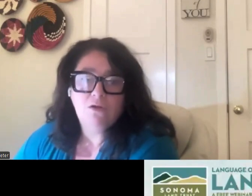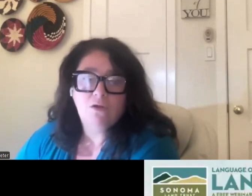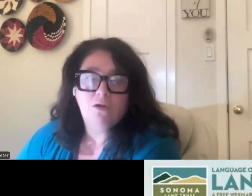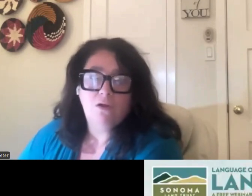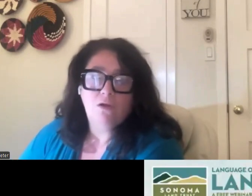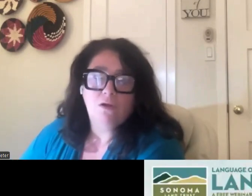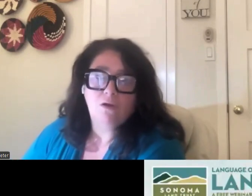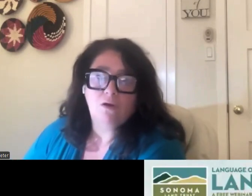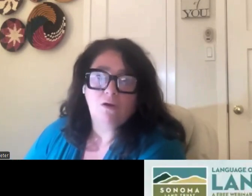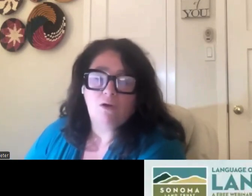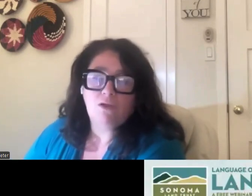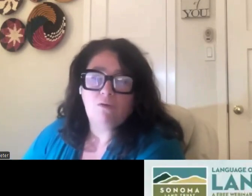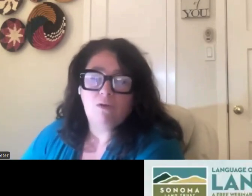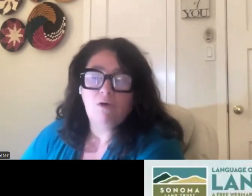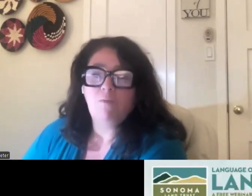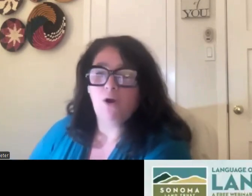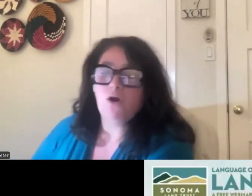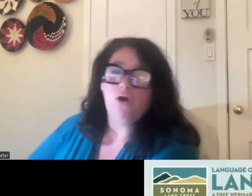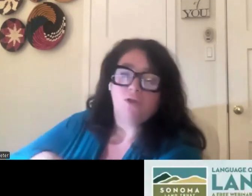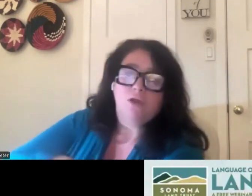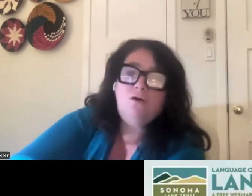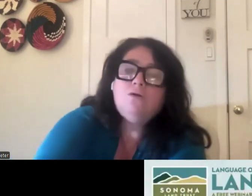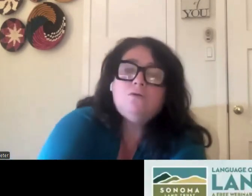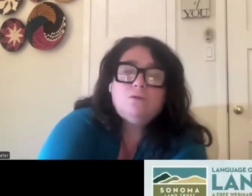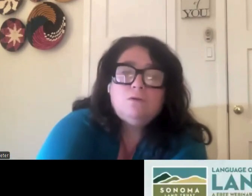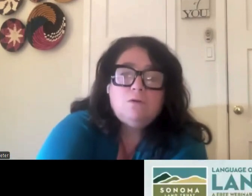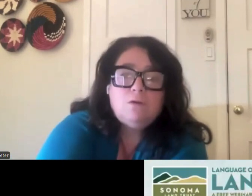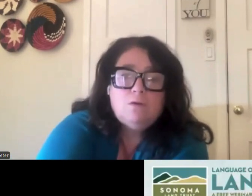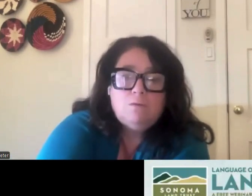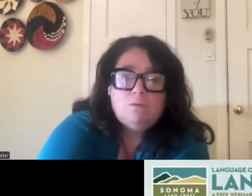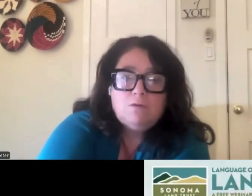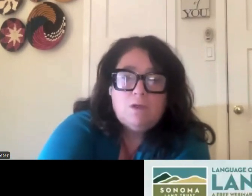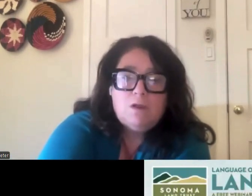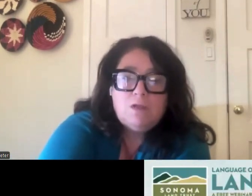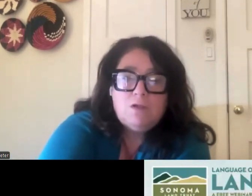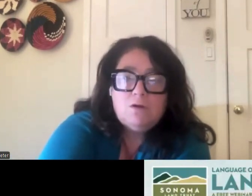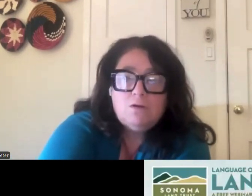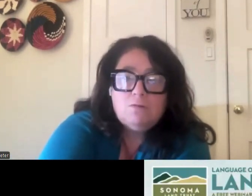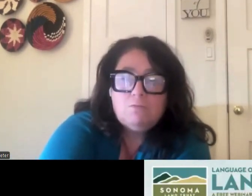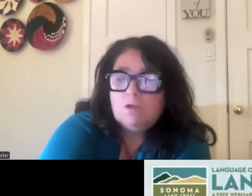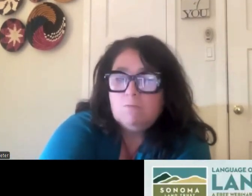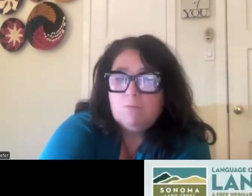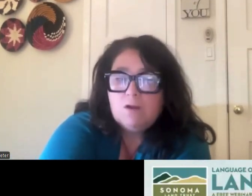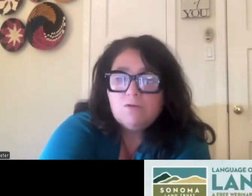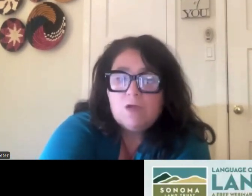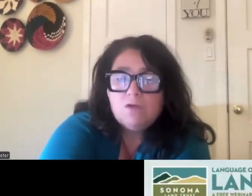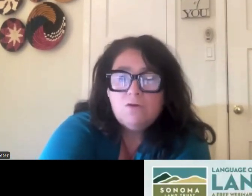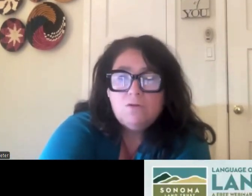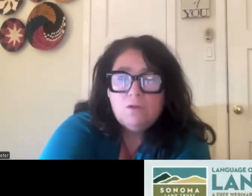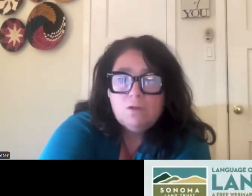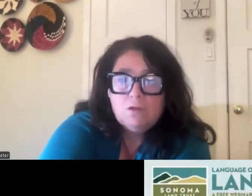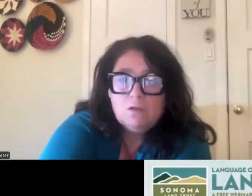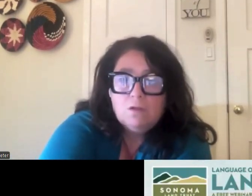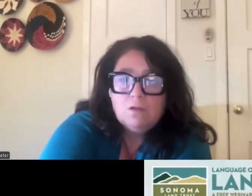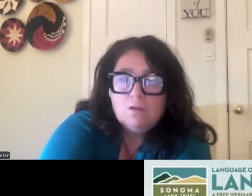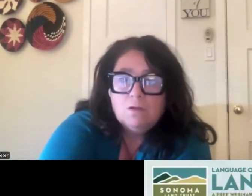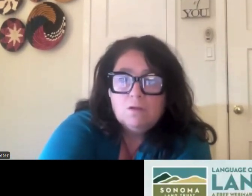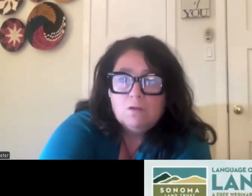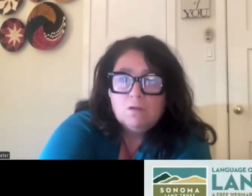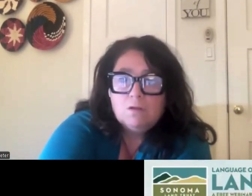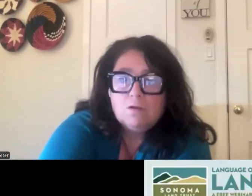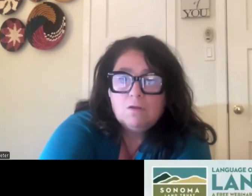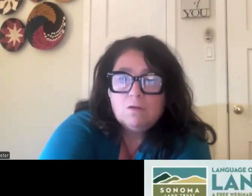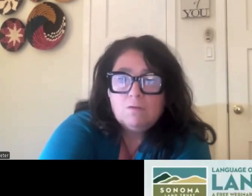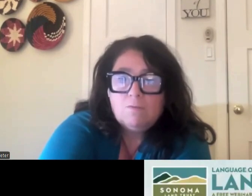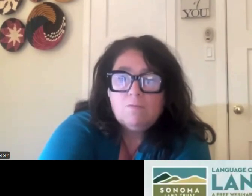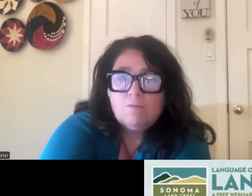early prognostications for El Nino over a couple of years that haven't panned out to be true, and that helps explain